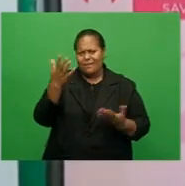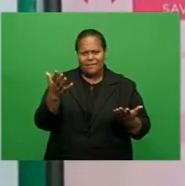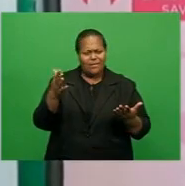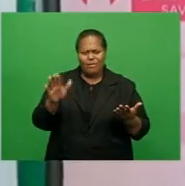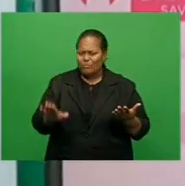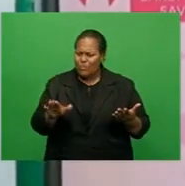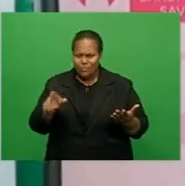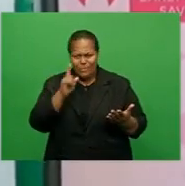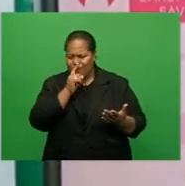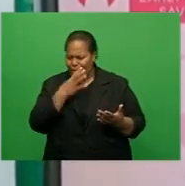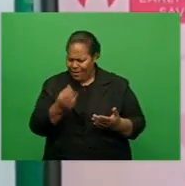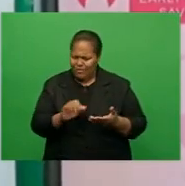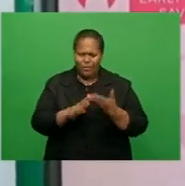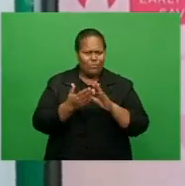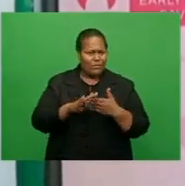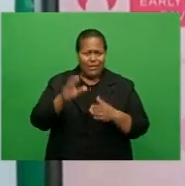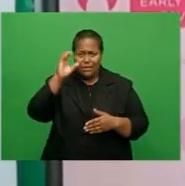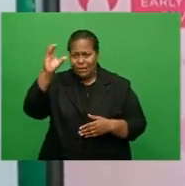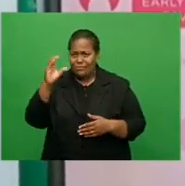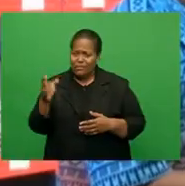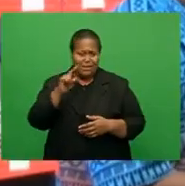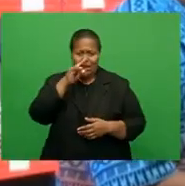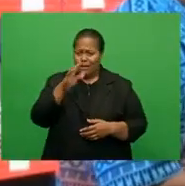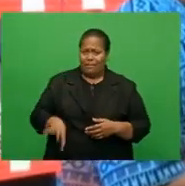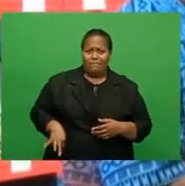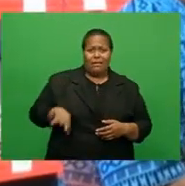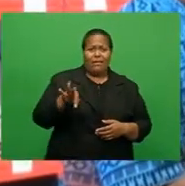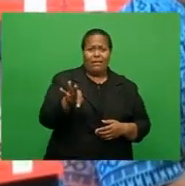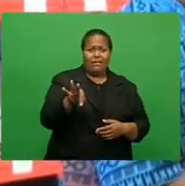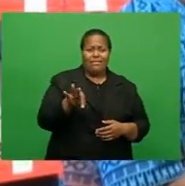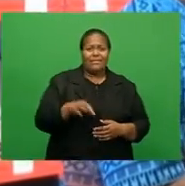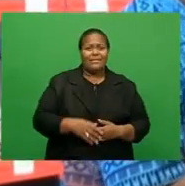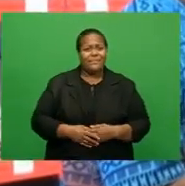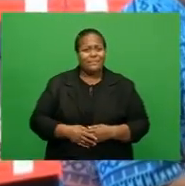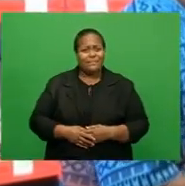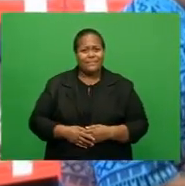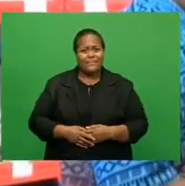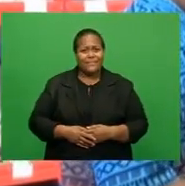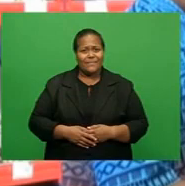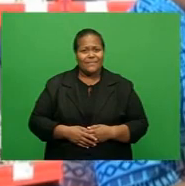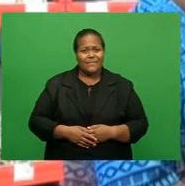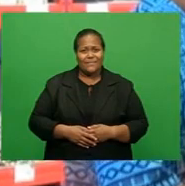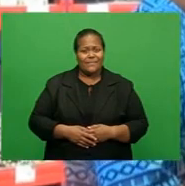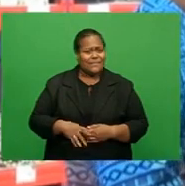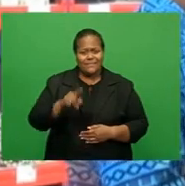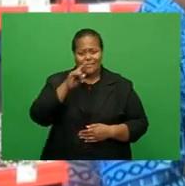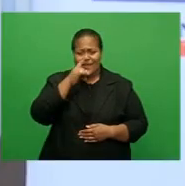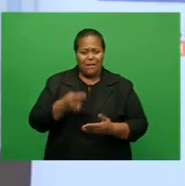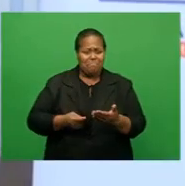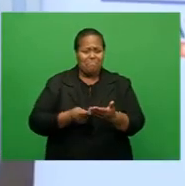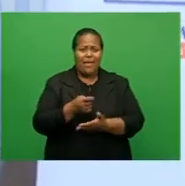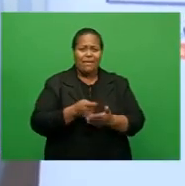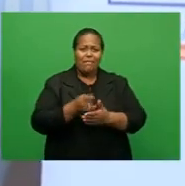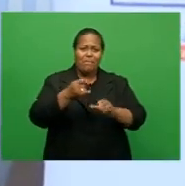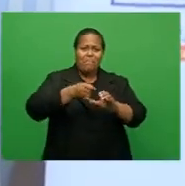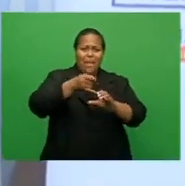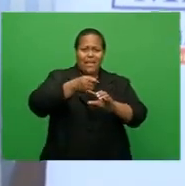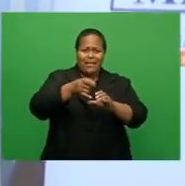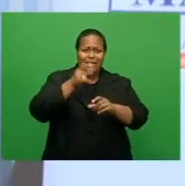community, in the country that can't afford or cannot attain, medical treatment, especially regarding